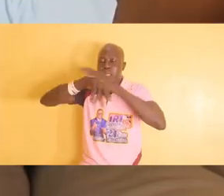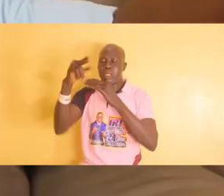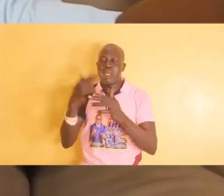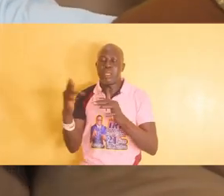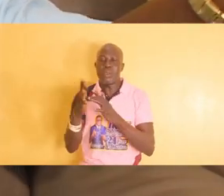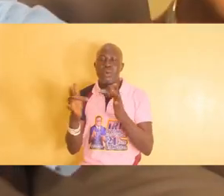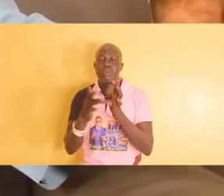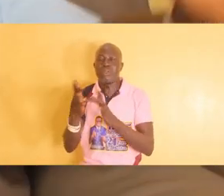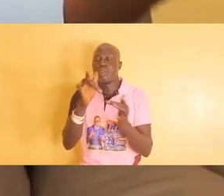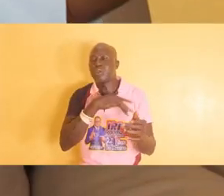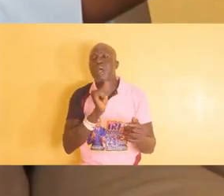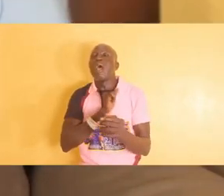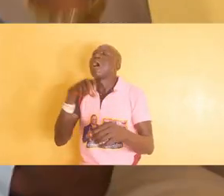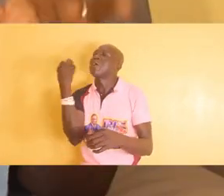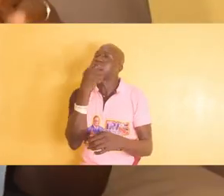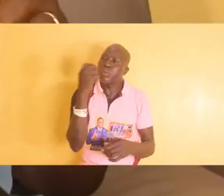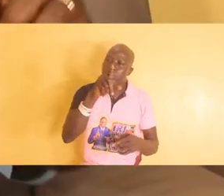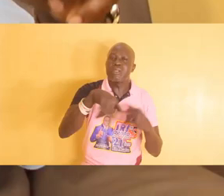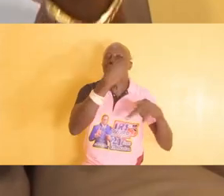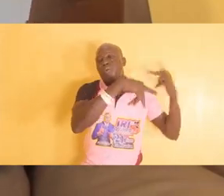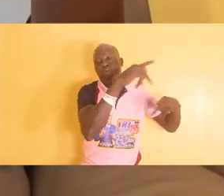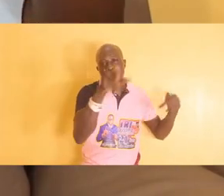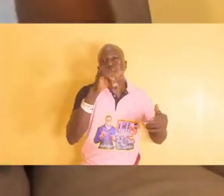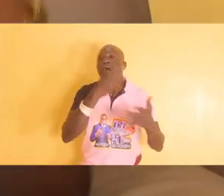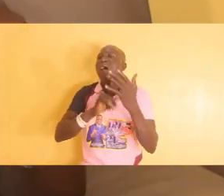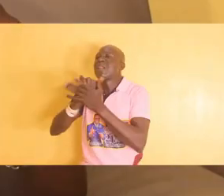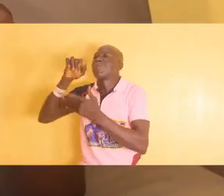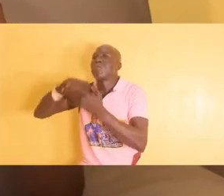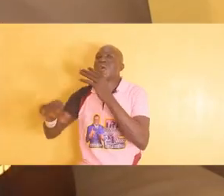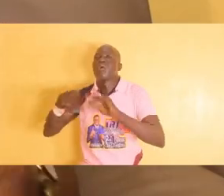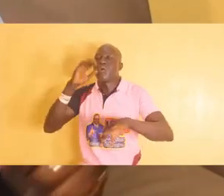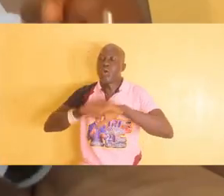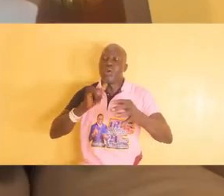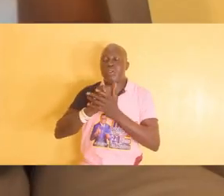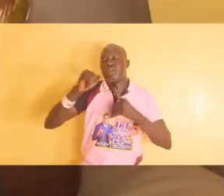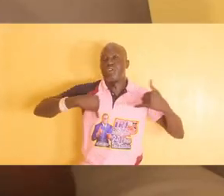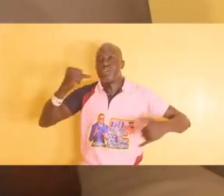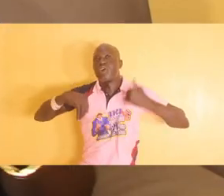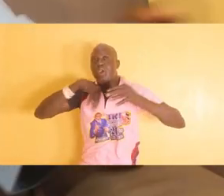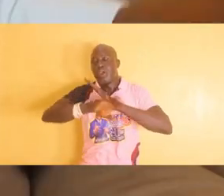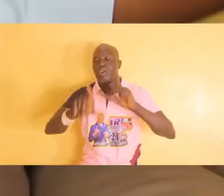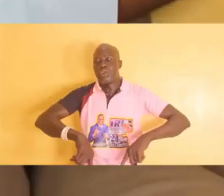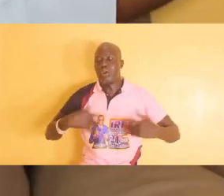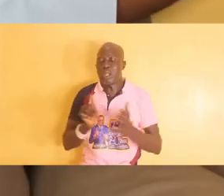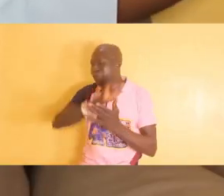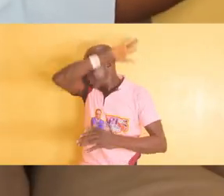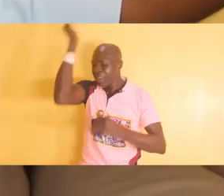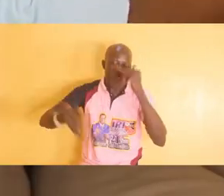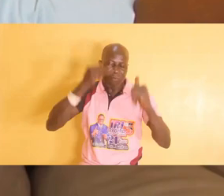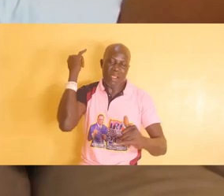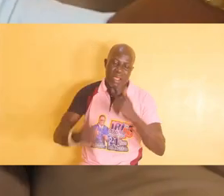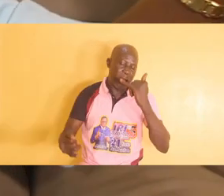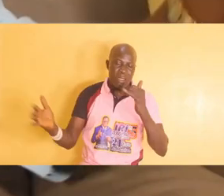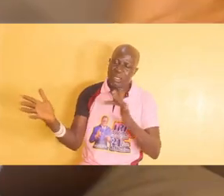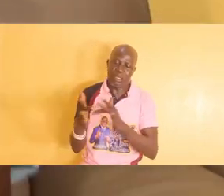head. In the name of Jesus. I prophesy. What will call joy in your life.